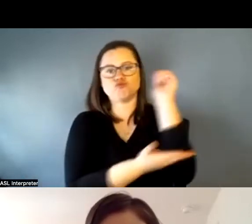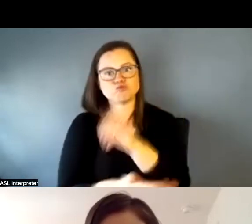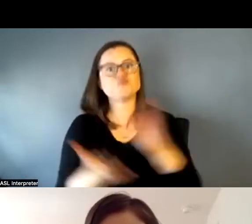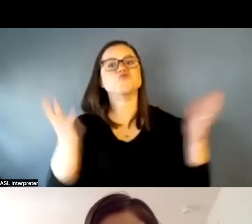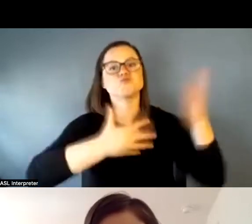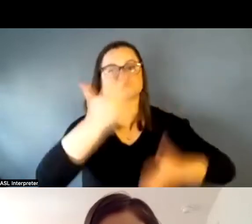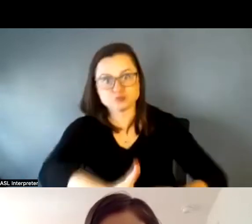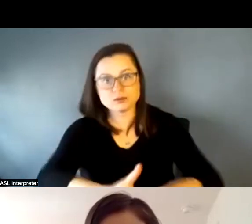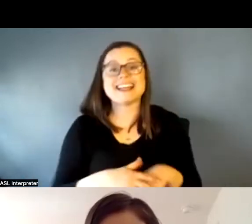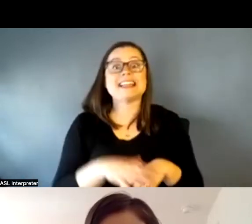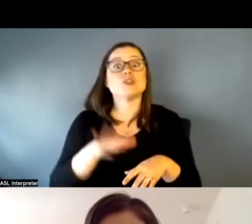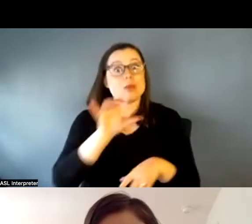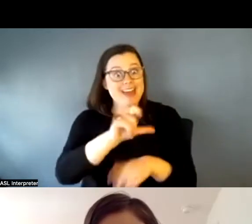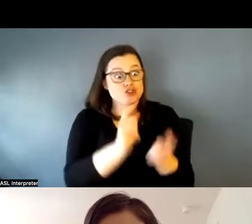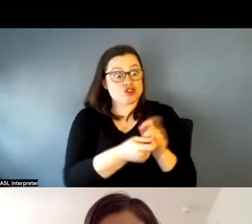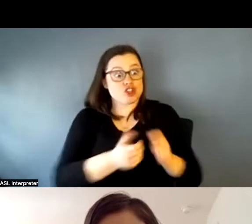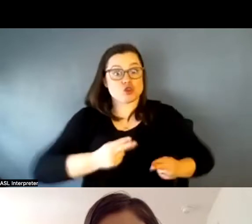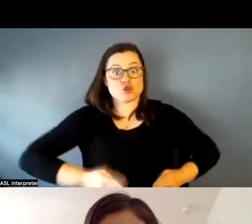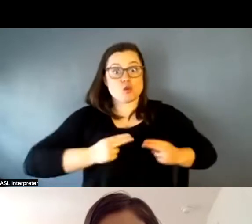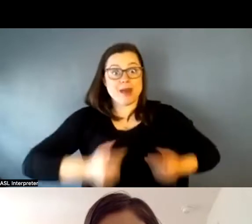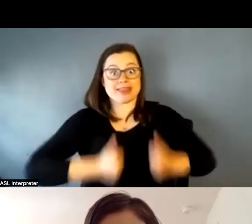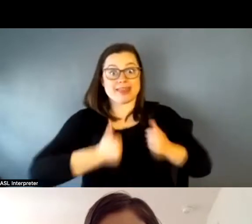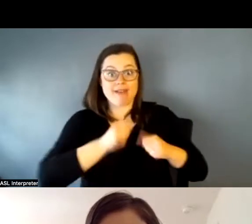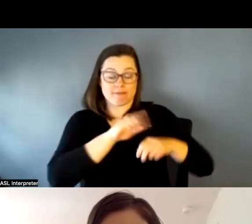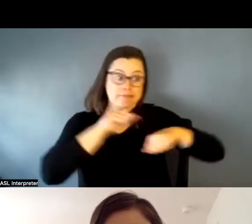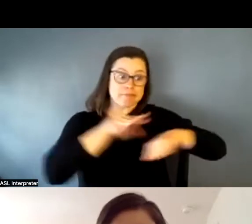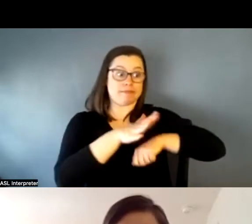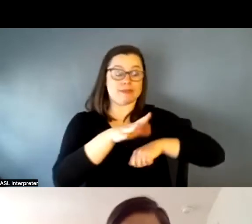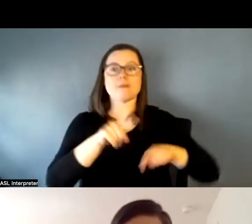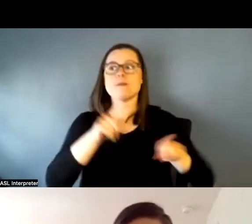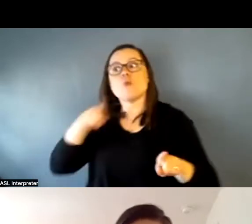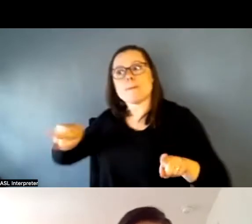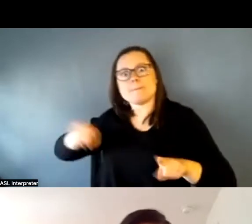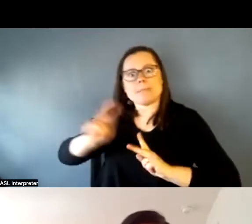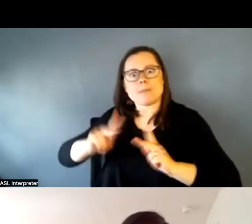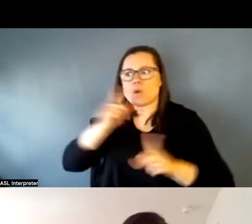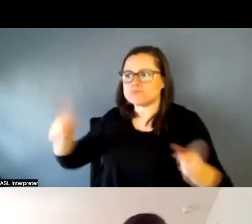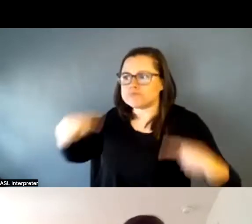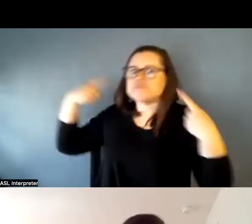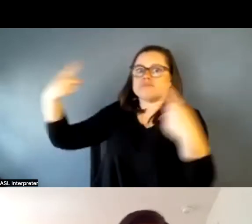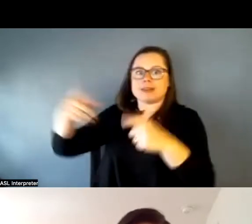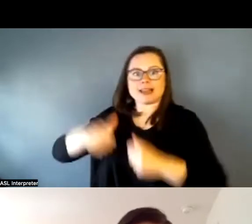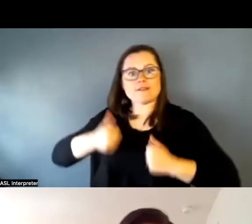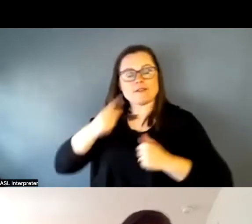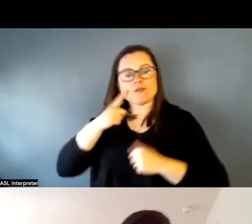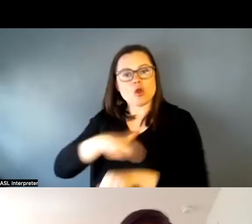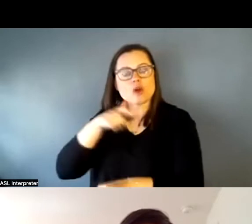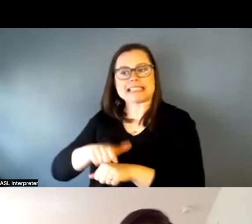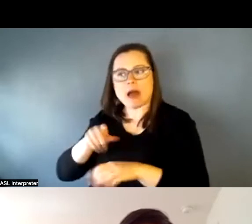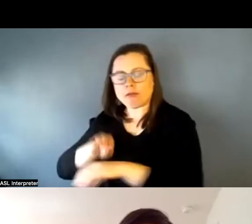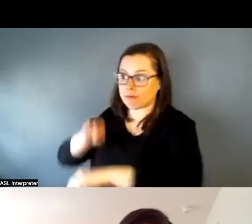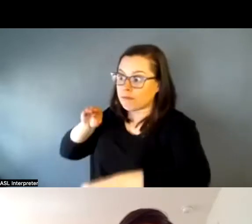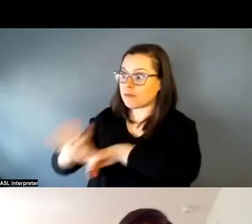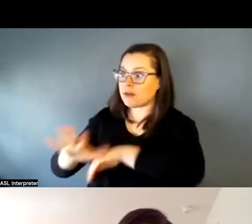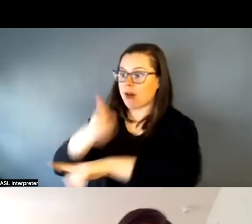how humans are living there, that the people have lived there for very, very long time, the Duwamish, but it also has a huge